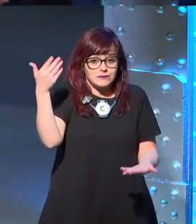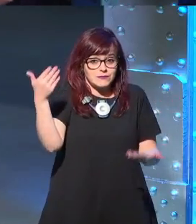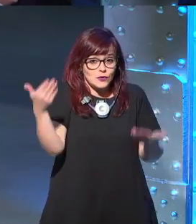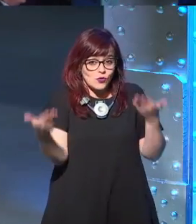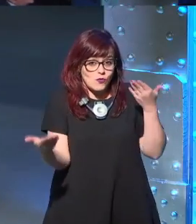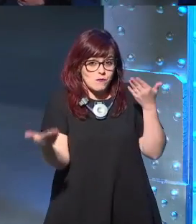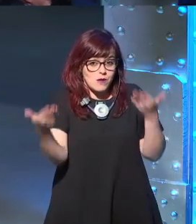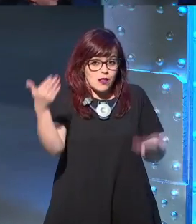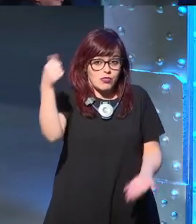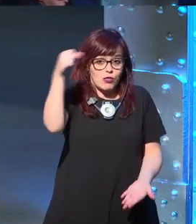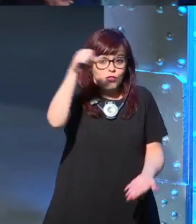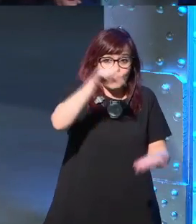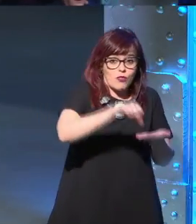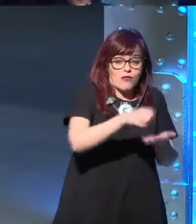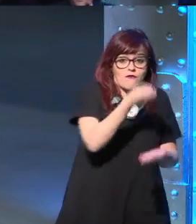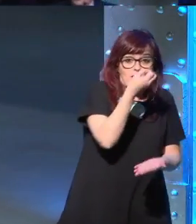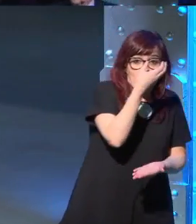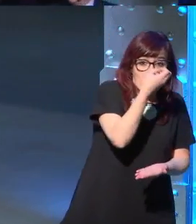and playwrights and,